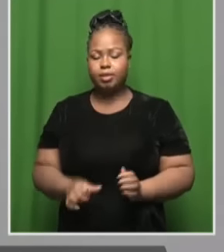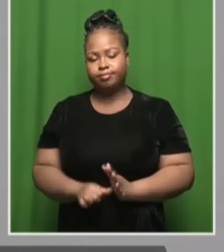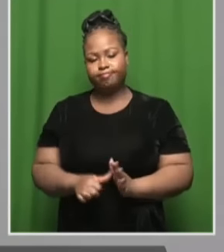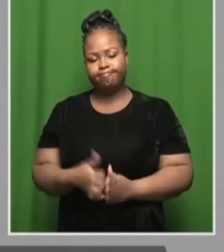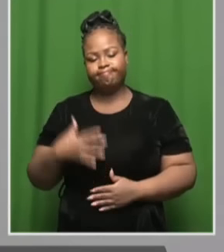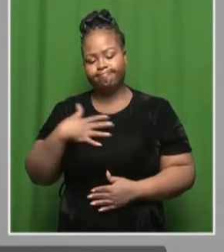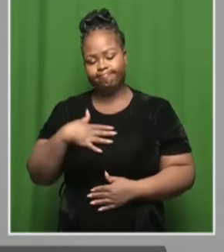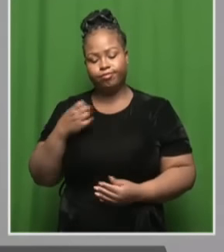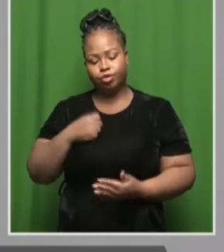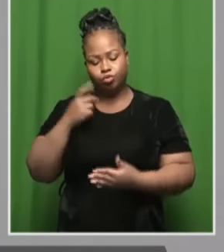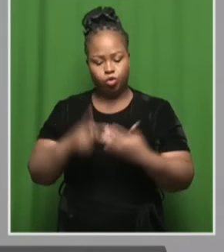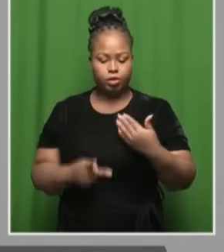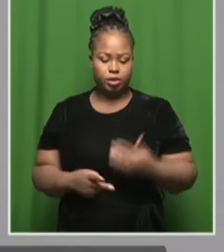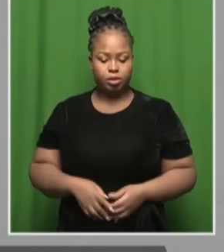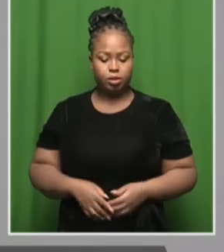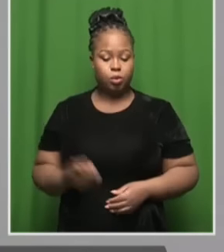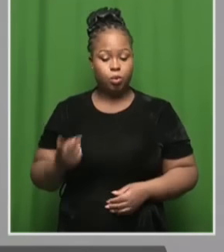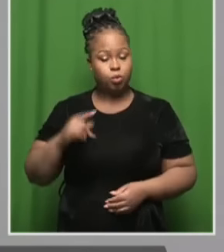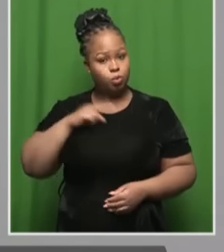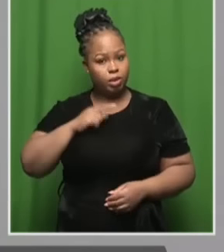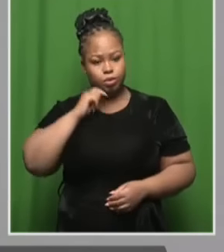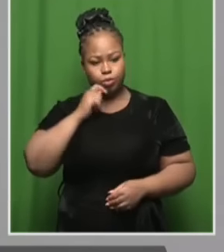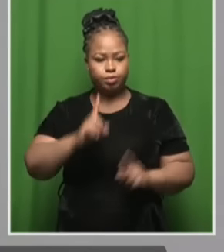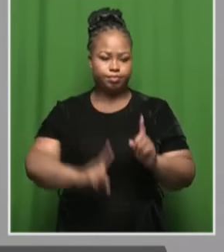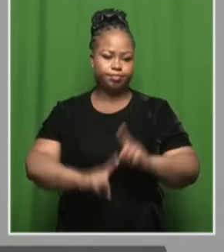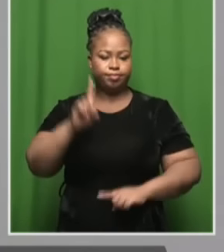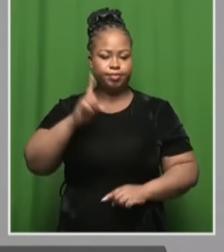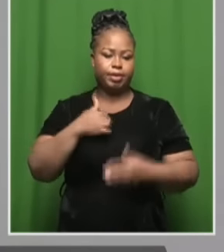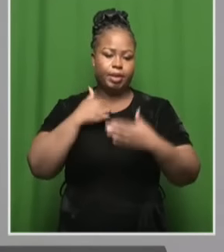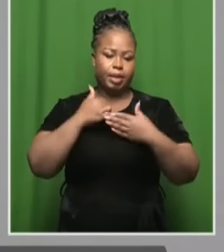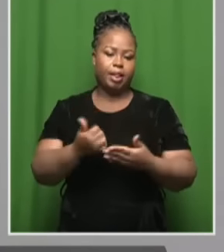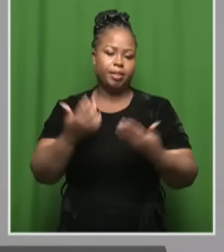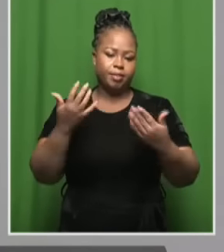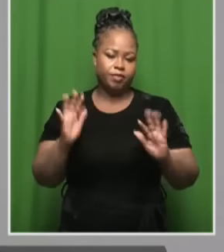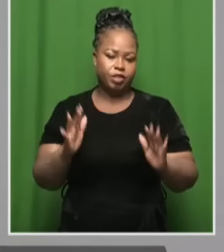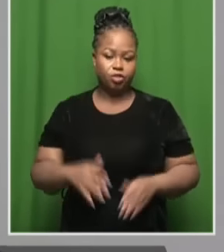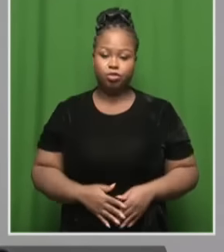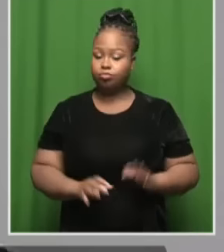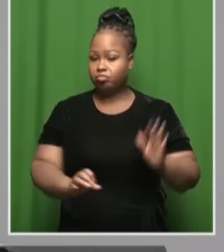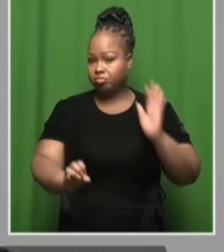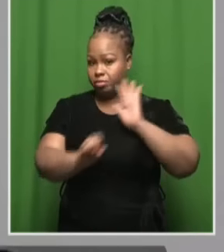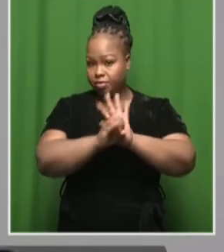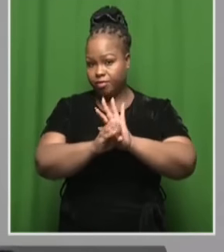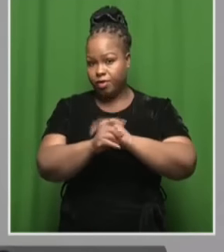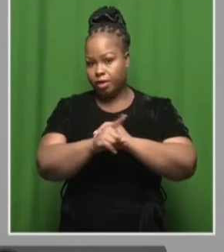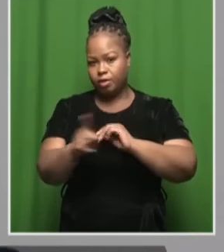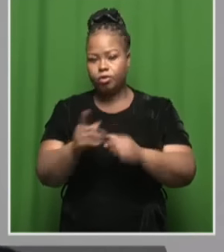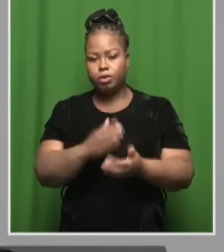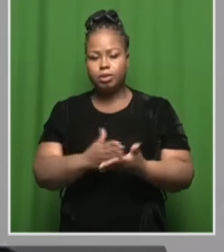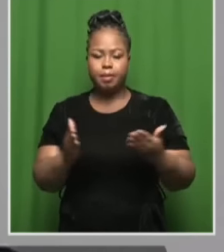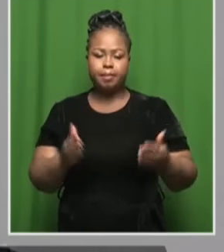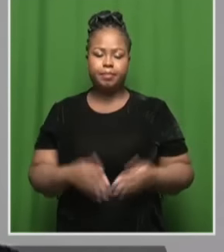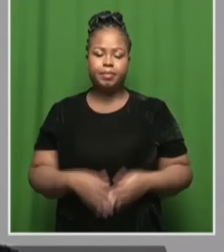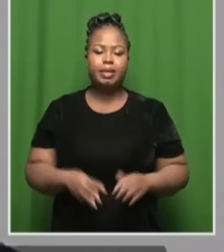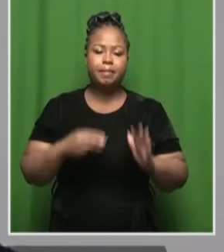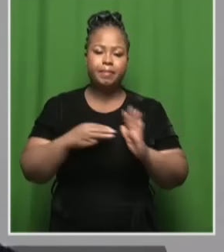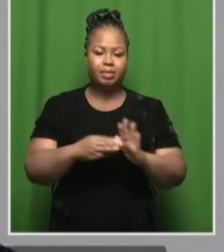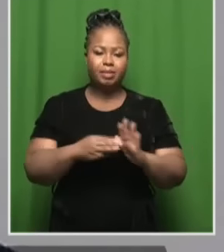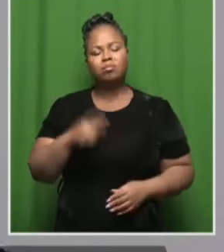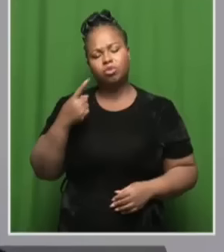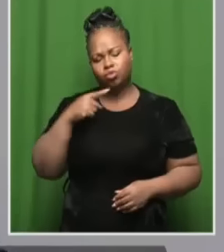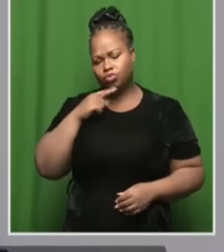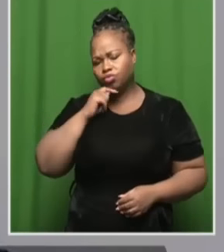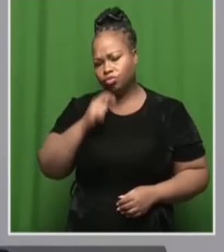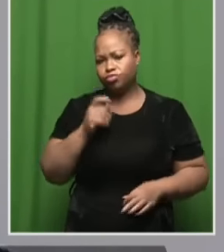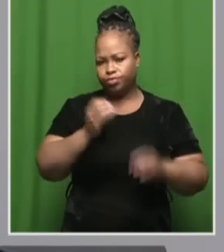this project, and surely it has made substantial difference in terms of identification of meters that were non-vending, and we're correcting that. We're